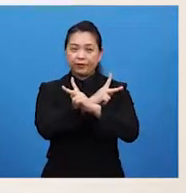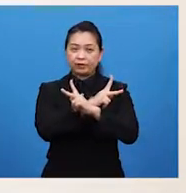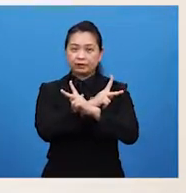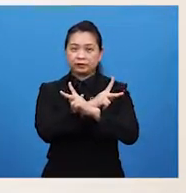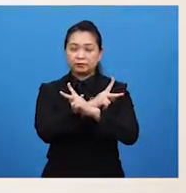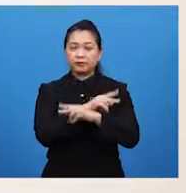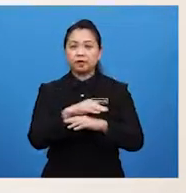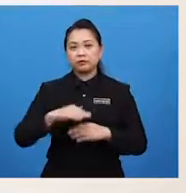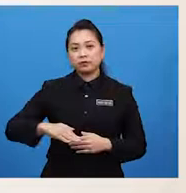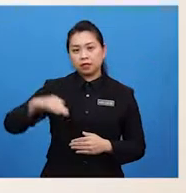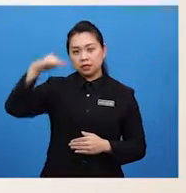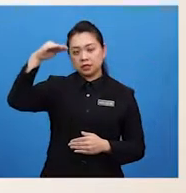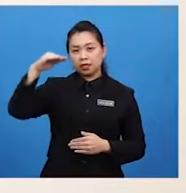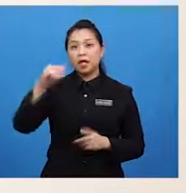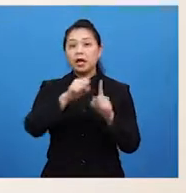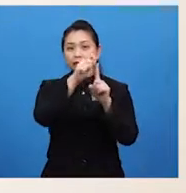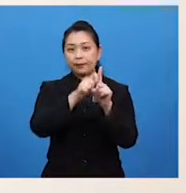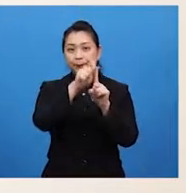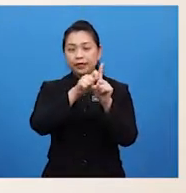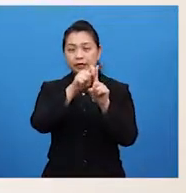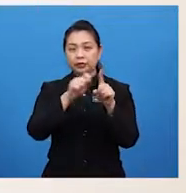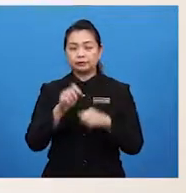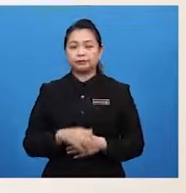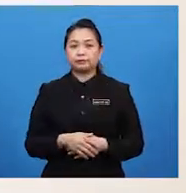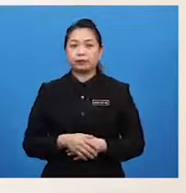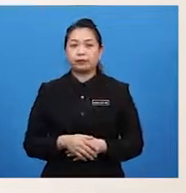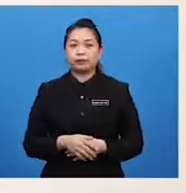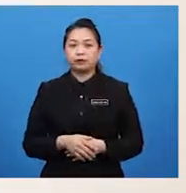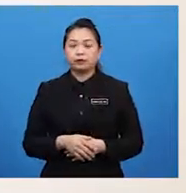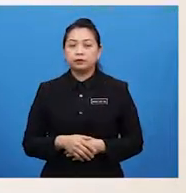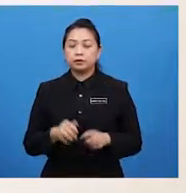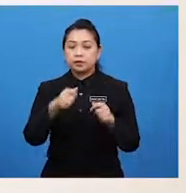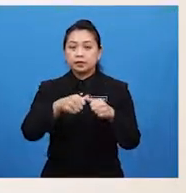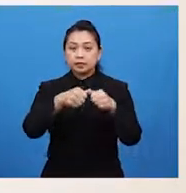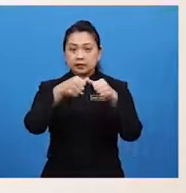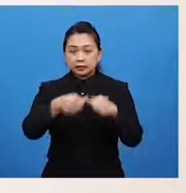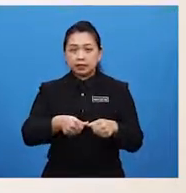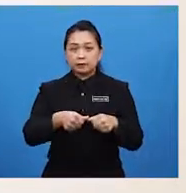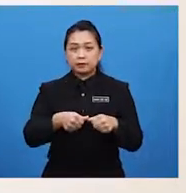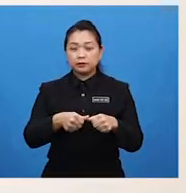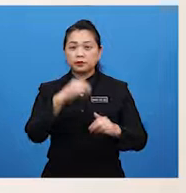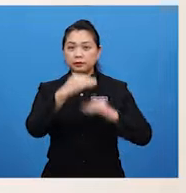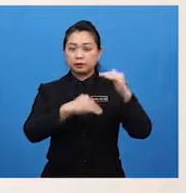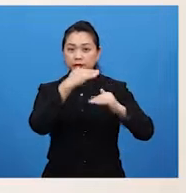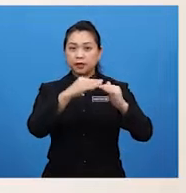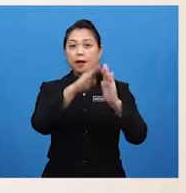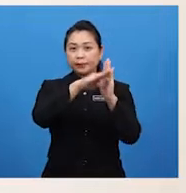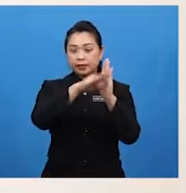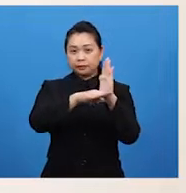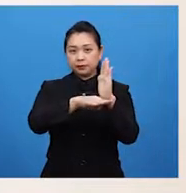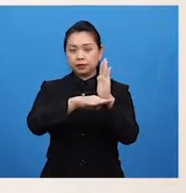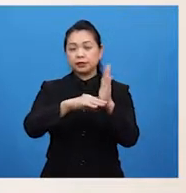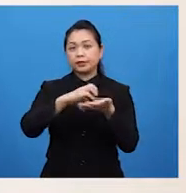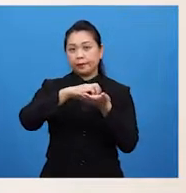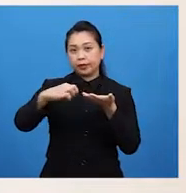and rising temperatures. As a result, sustainable development minimizes damage to